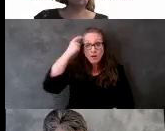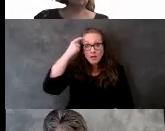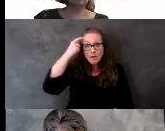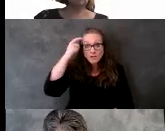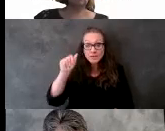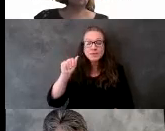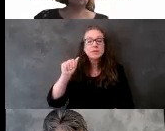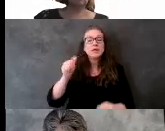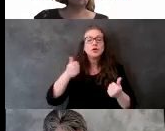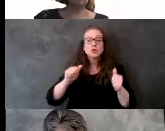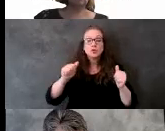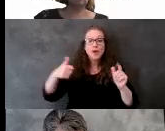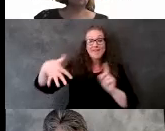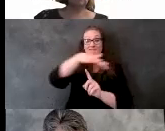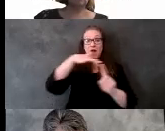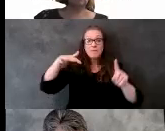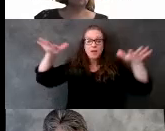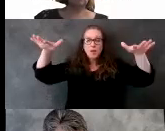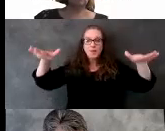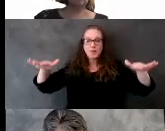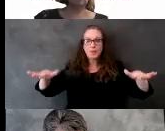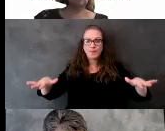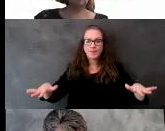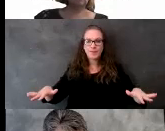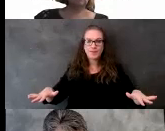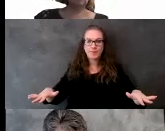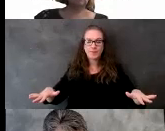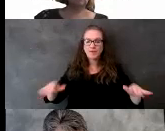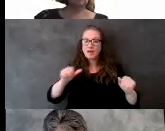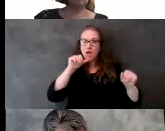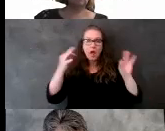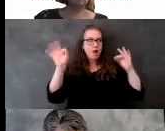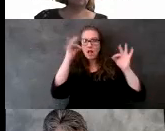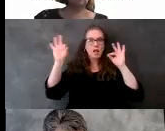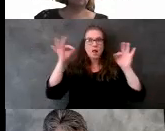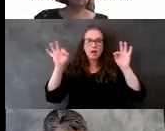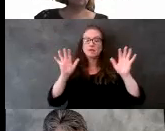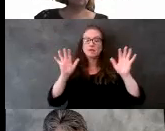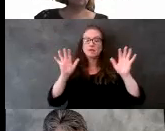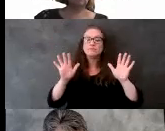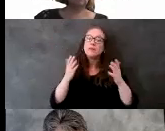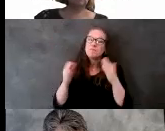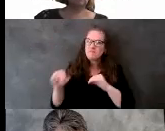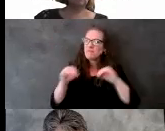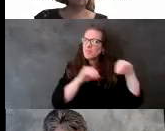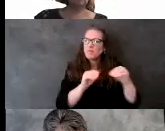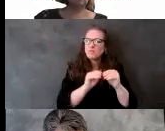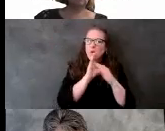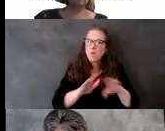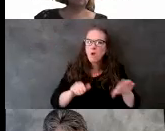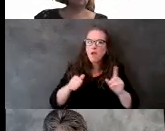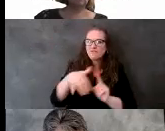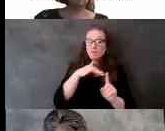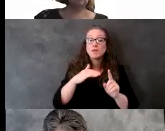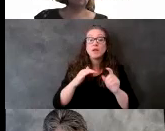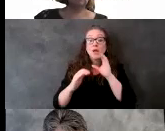possible. If you need to, you may want to move to a quieter location. Keep your communication calm,